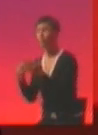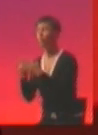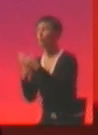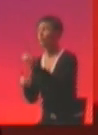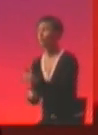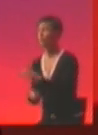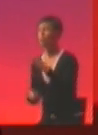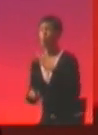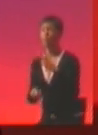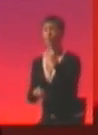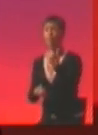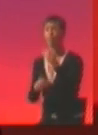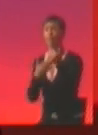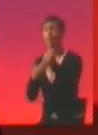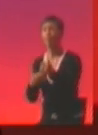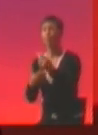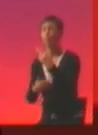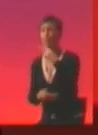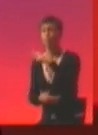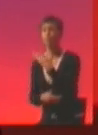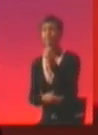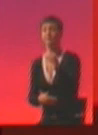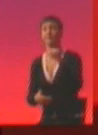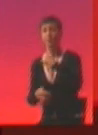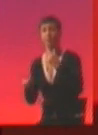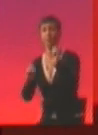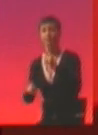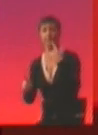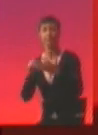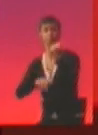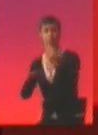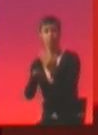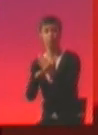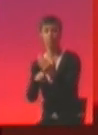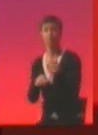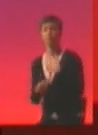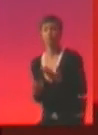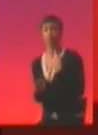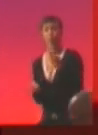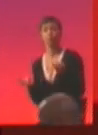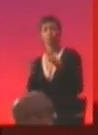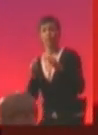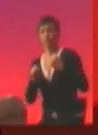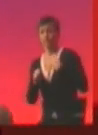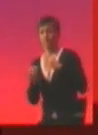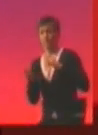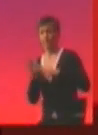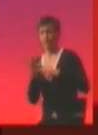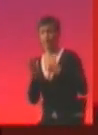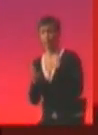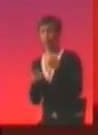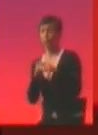they've helped 250,000 people into jobs. So now we'll treble our original plans to help a total